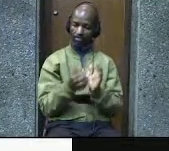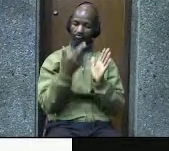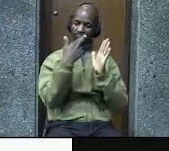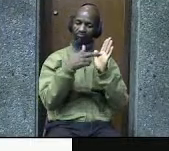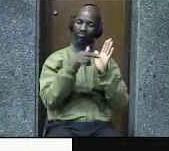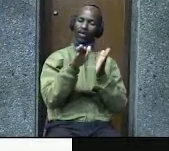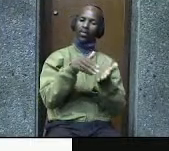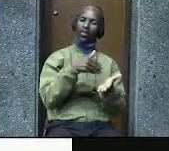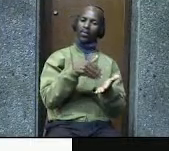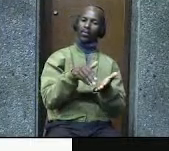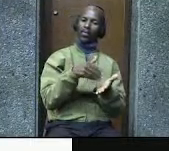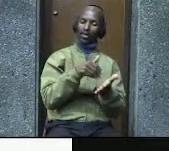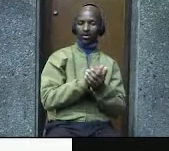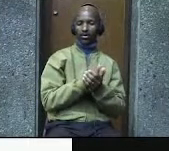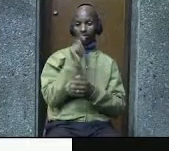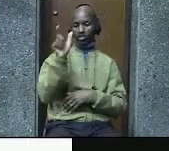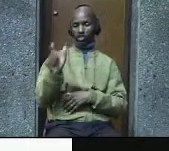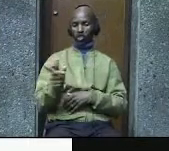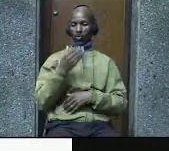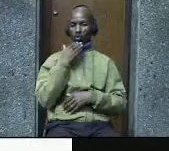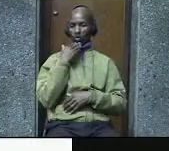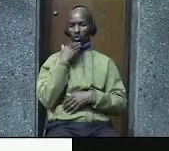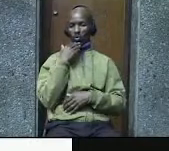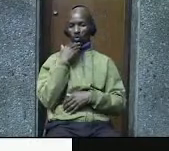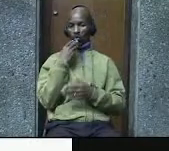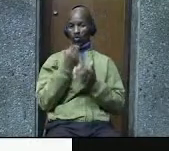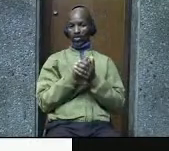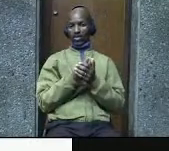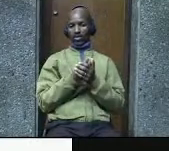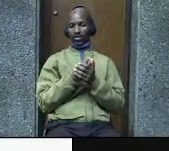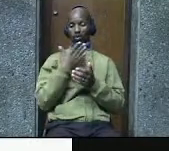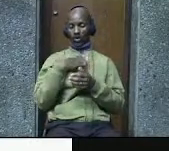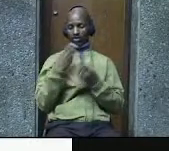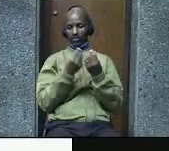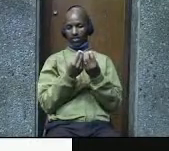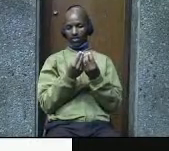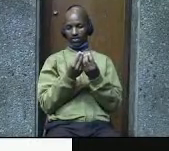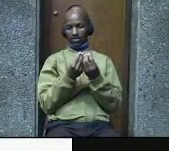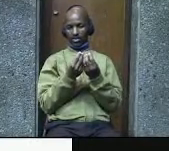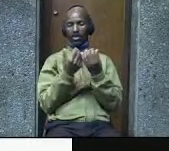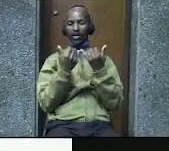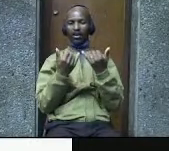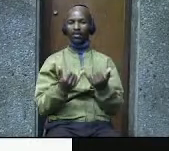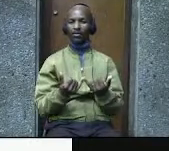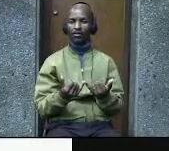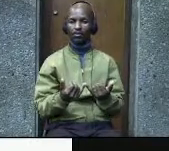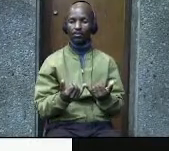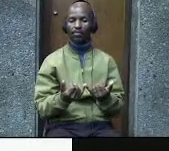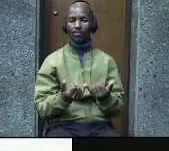unregistered persons with unregistered rights on the property. So the